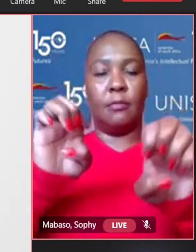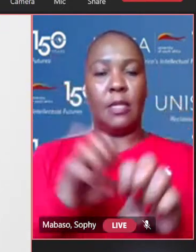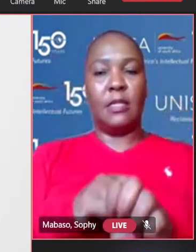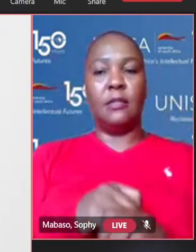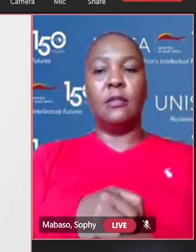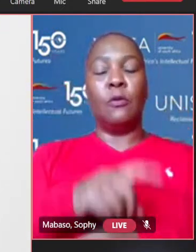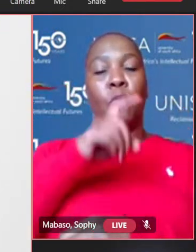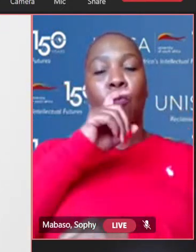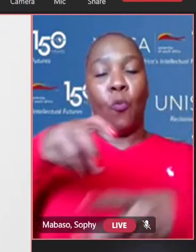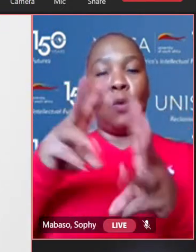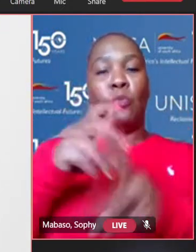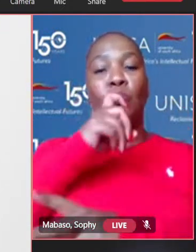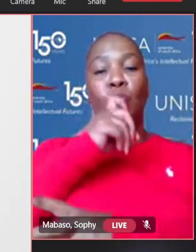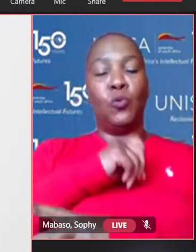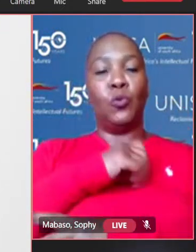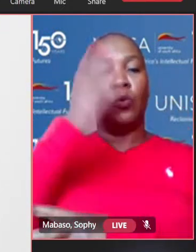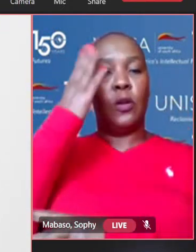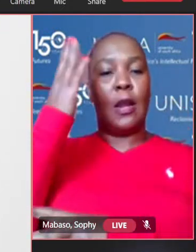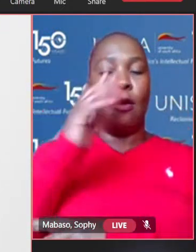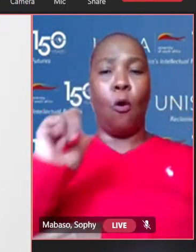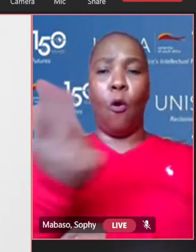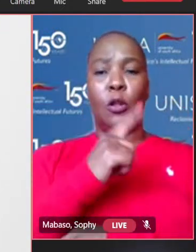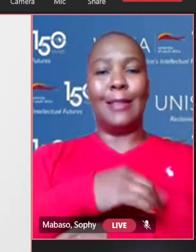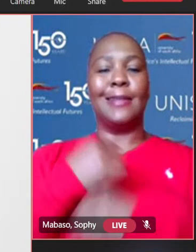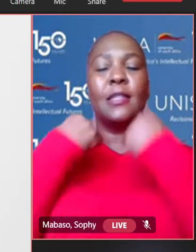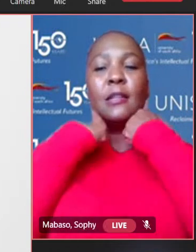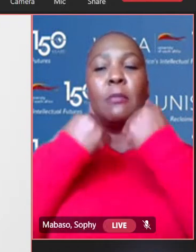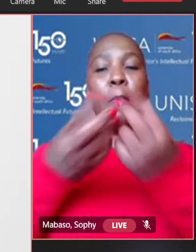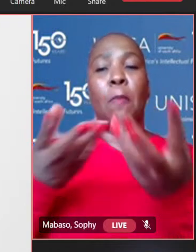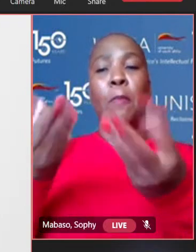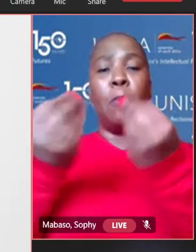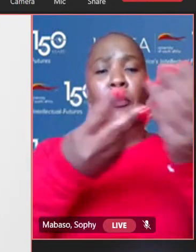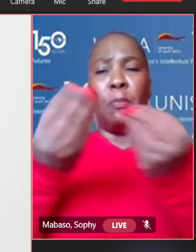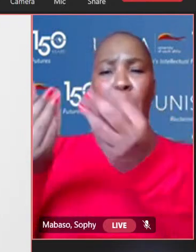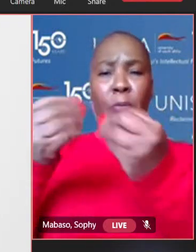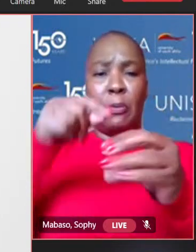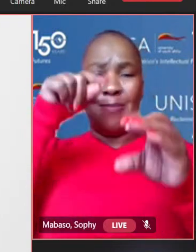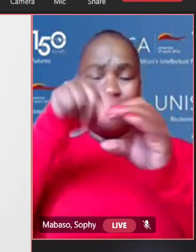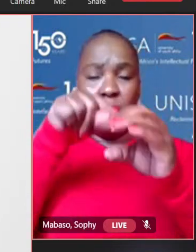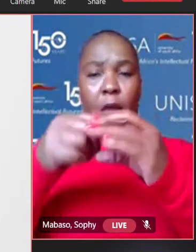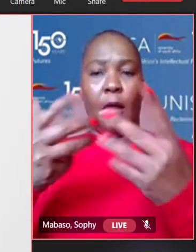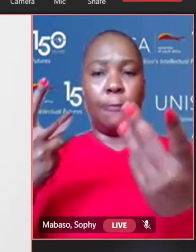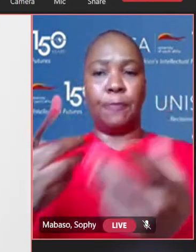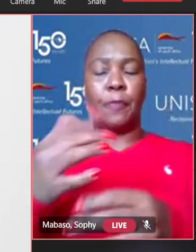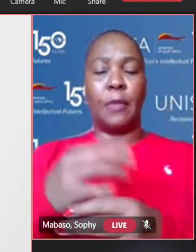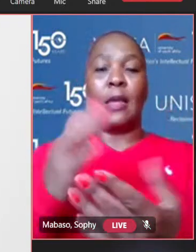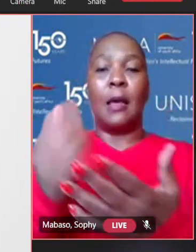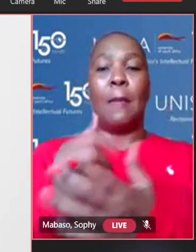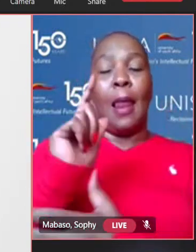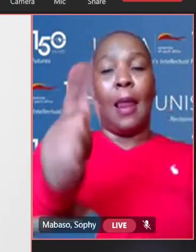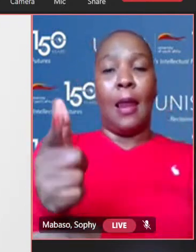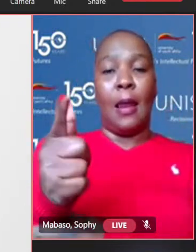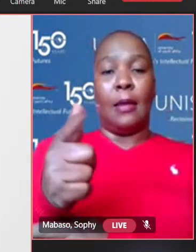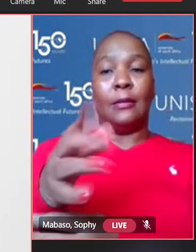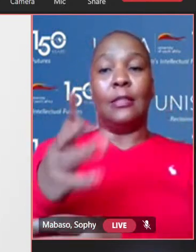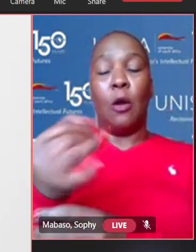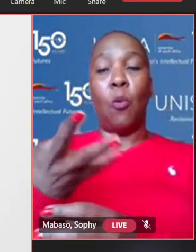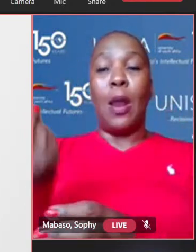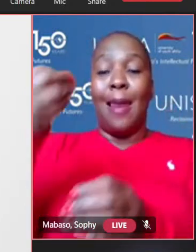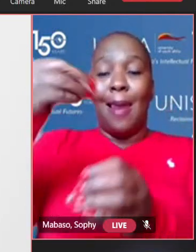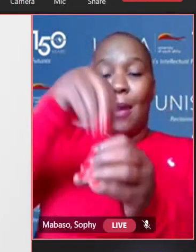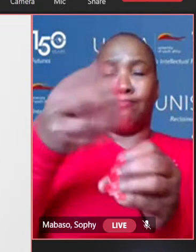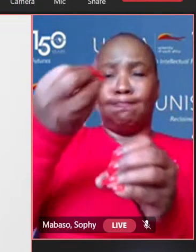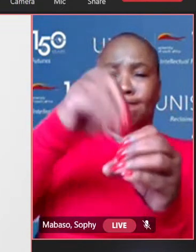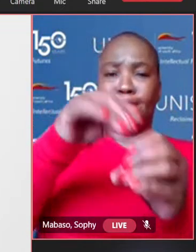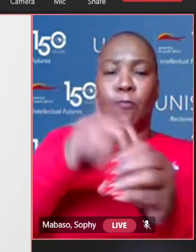to, but all those assignments that you get, they will accumulate to your final mark. So with